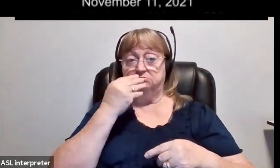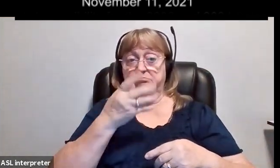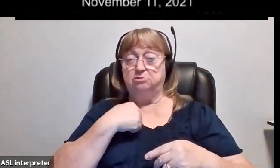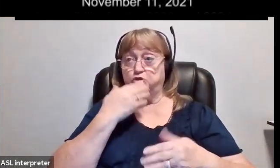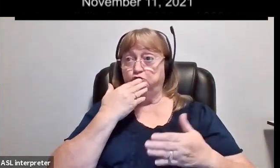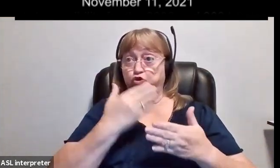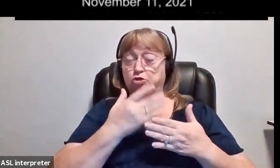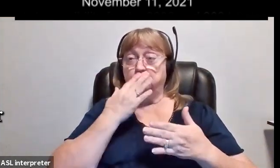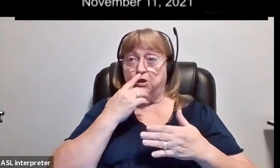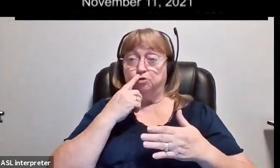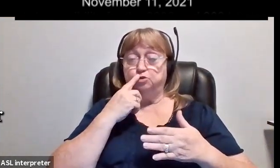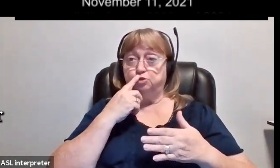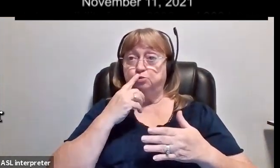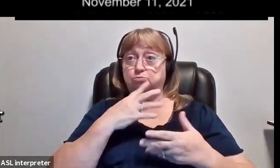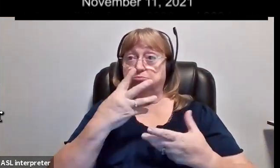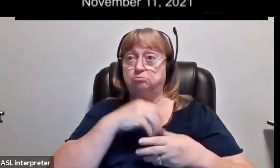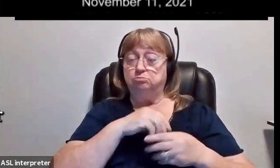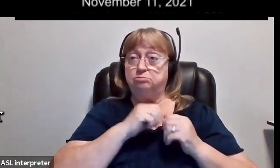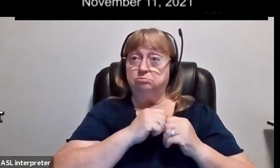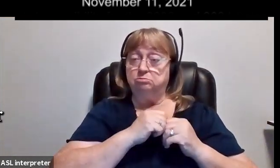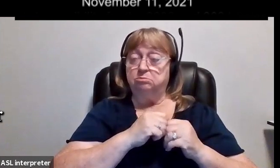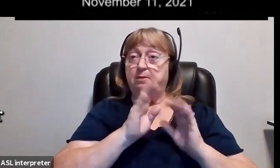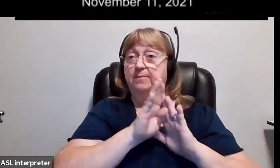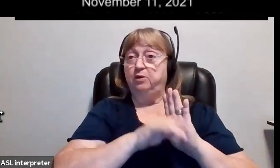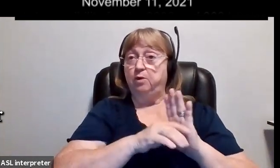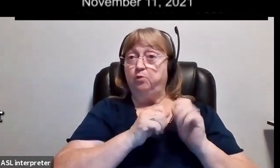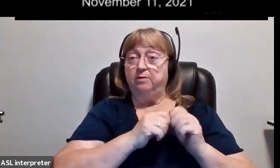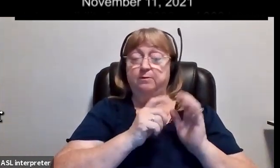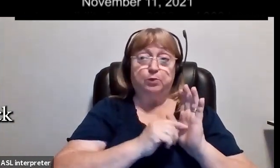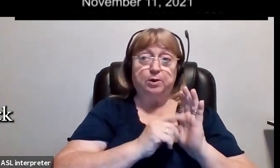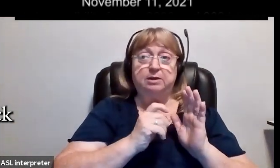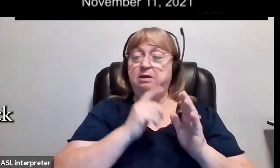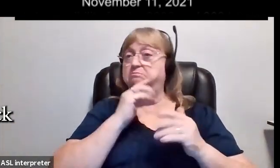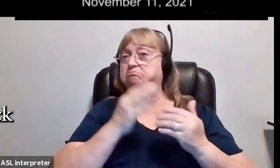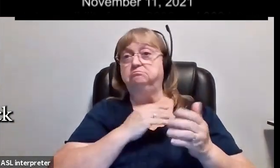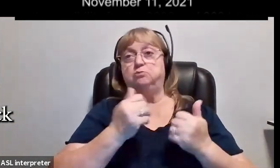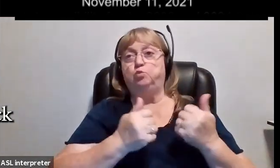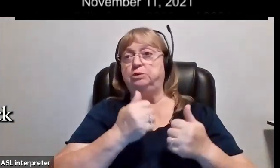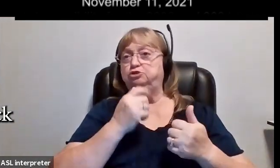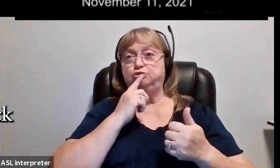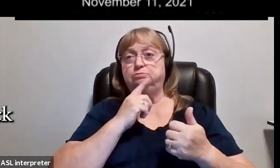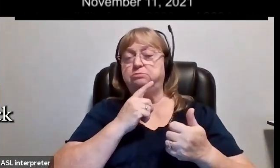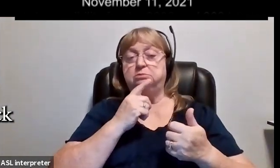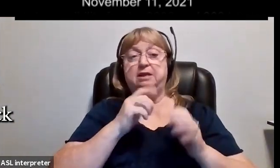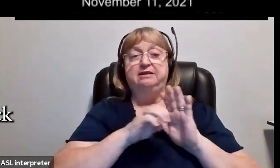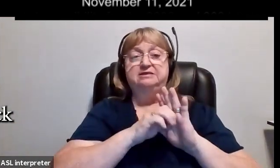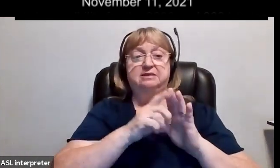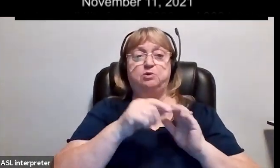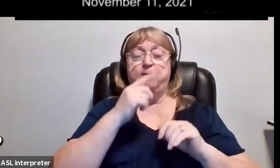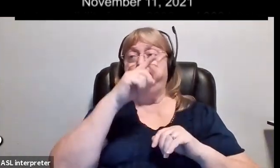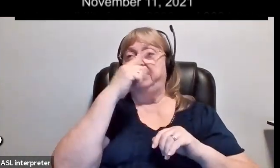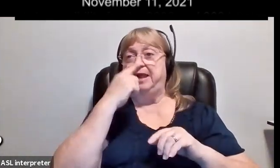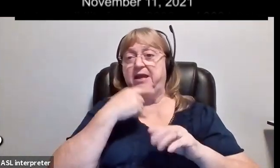together a background with a print? And it doesn't matter which order you put them in. So the example in this slide is black next to